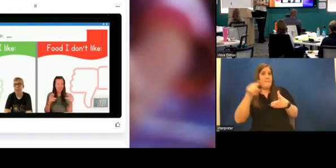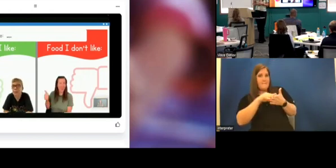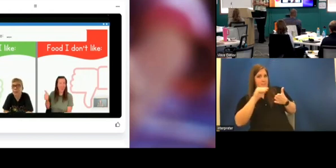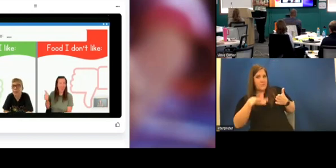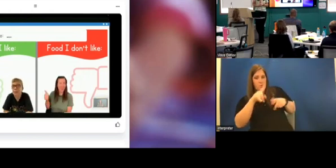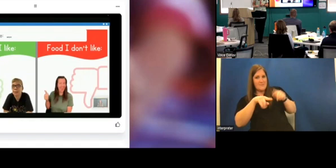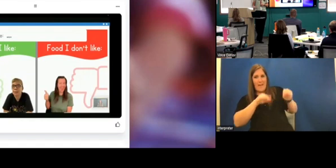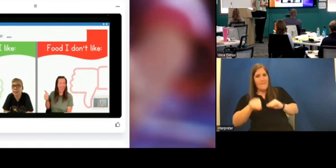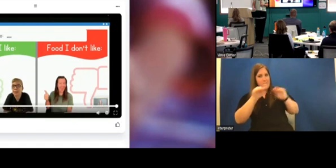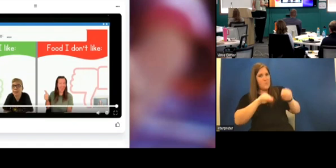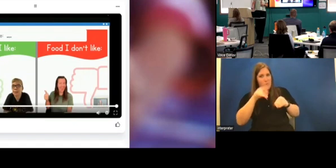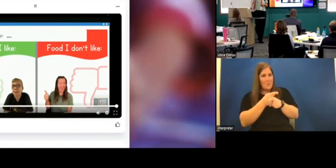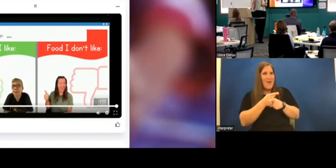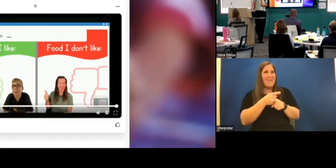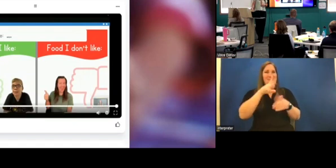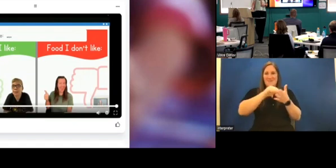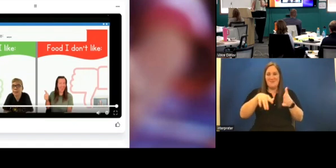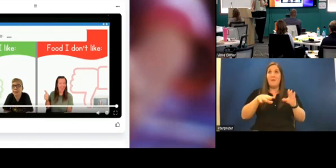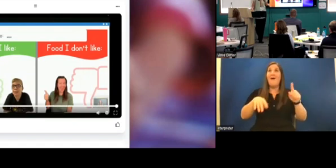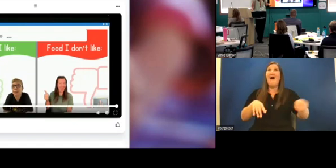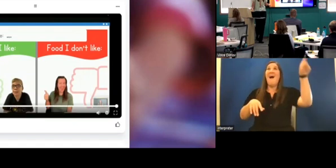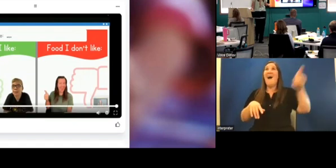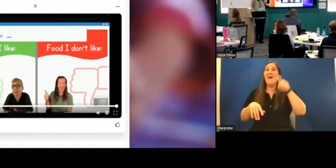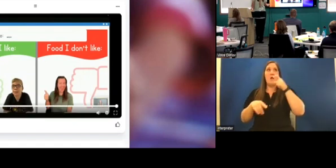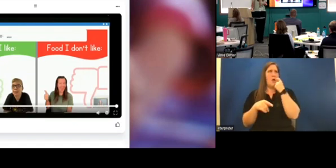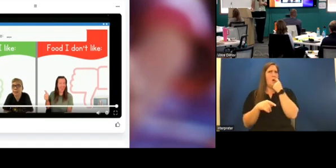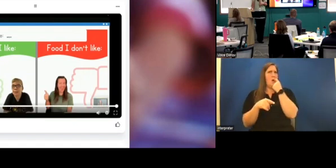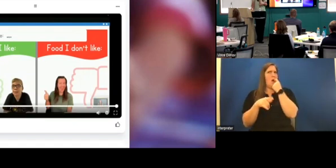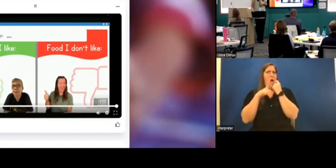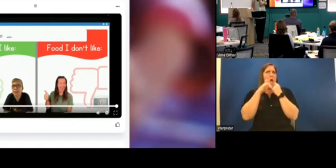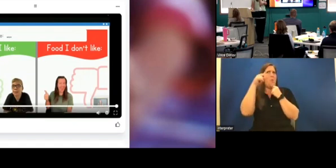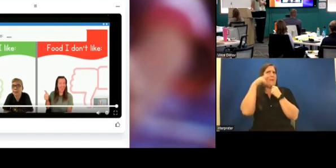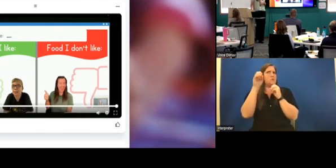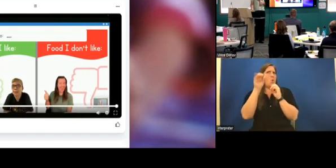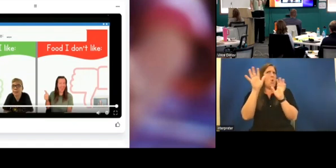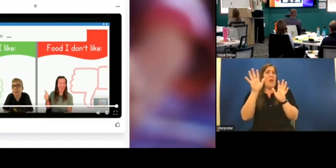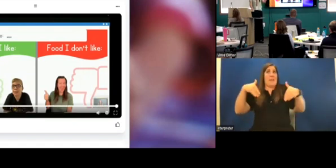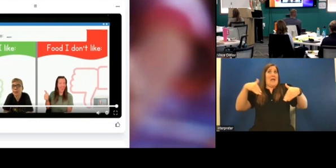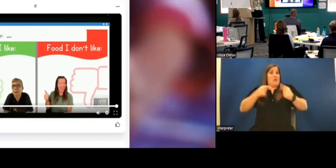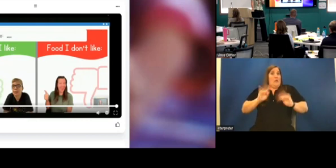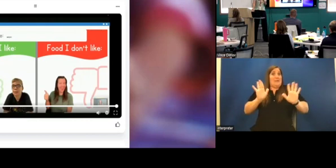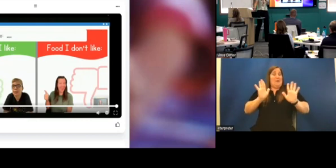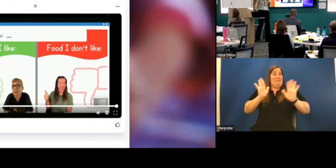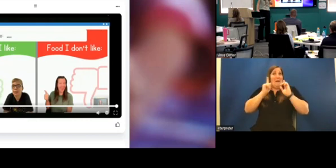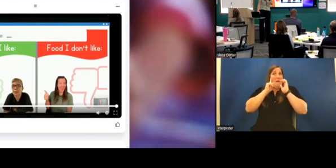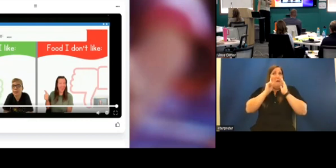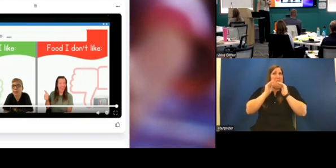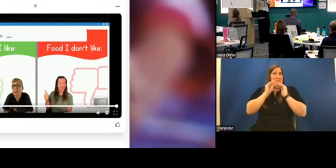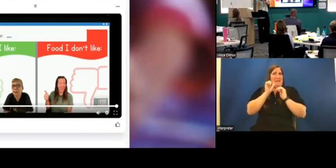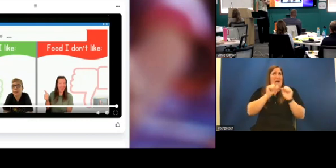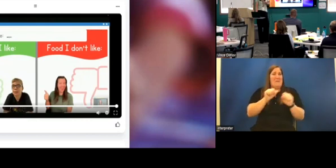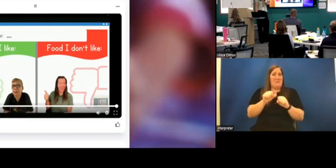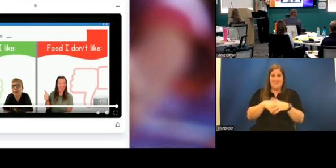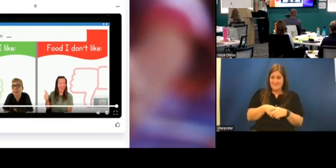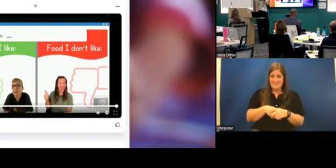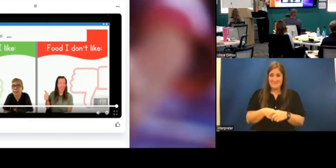you around, right? Students can't, no, just the host, I think, I don't know, I don't think they've ever tried yet, so they may be able to, but I don't think they